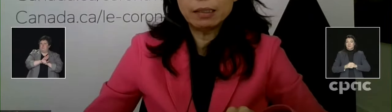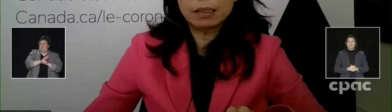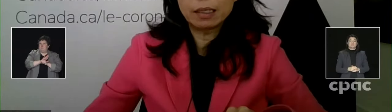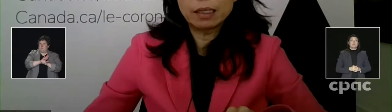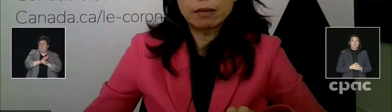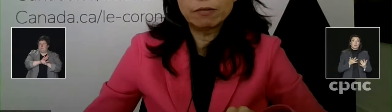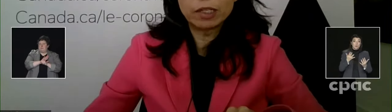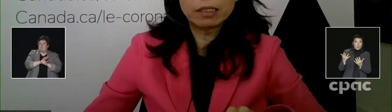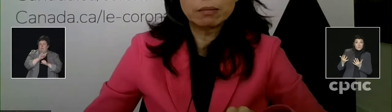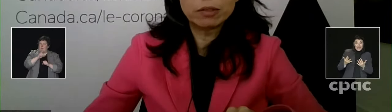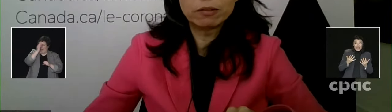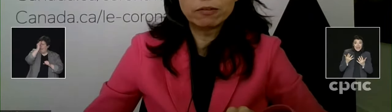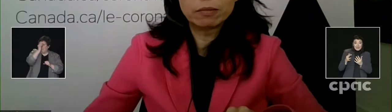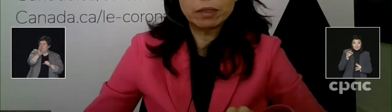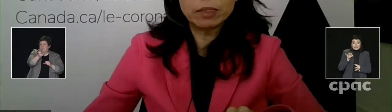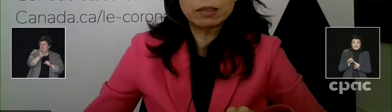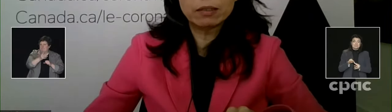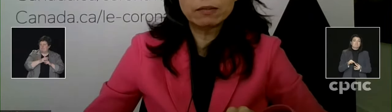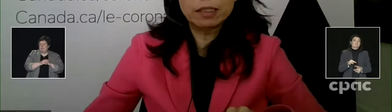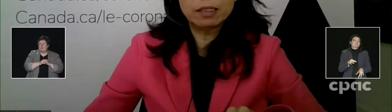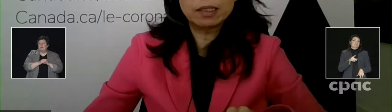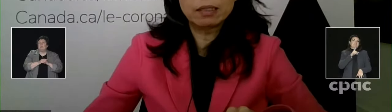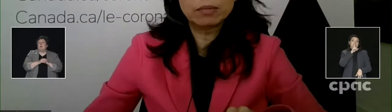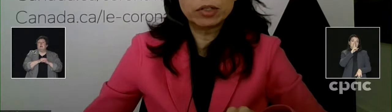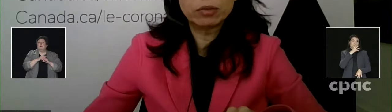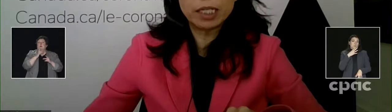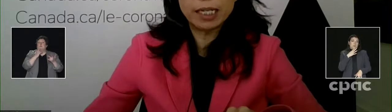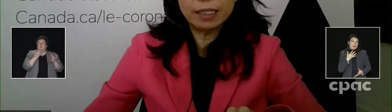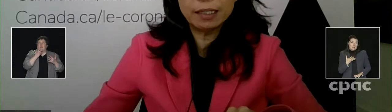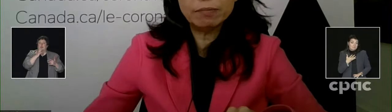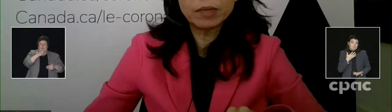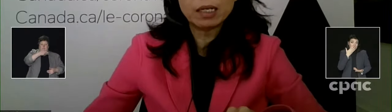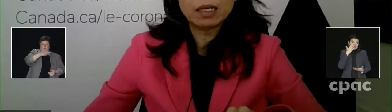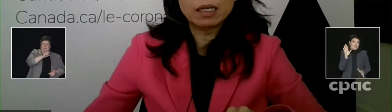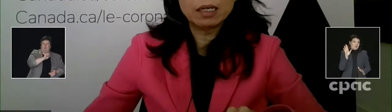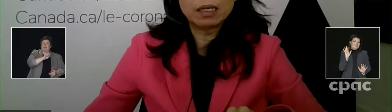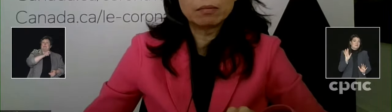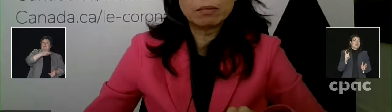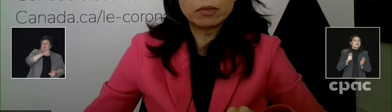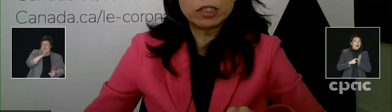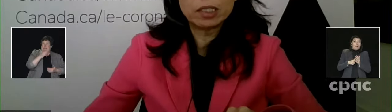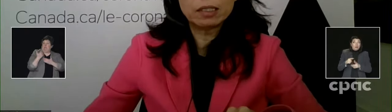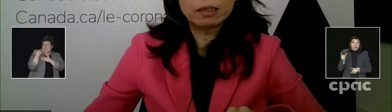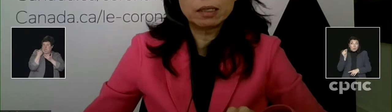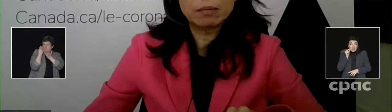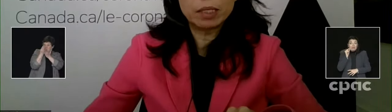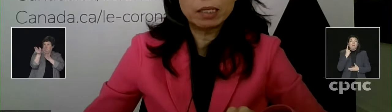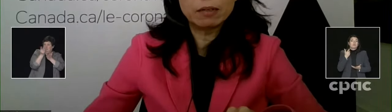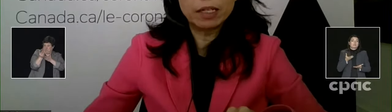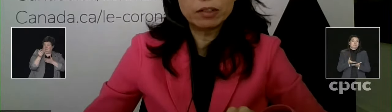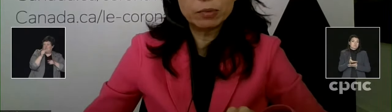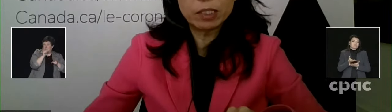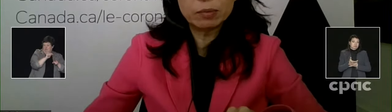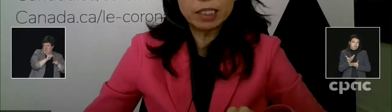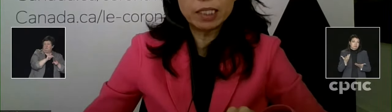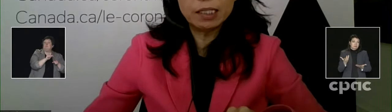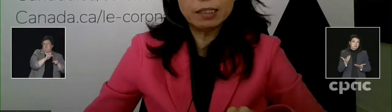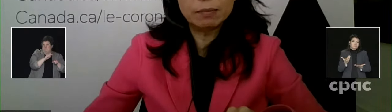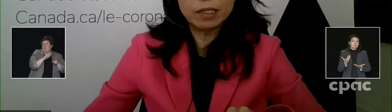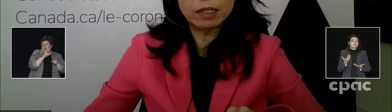further updates, for example, from Public Service and Procurement Canada, which is part of